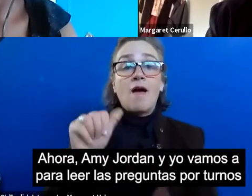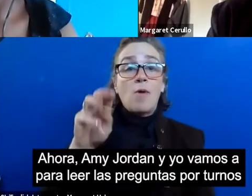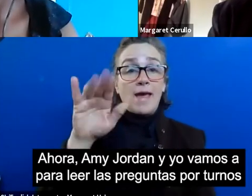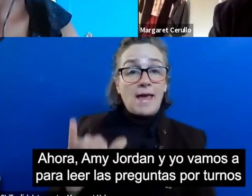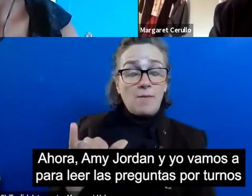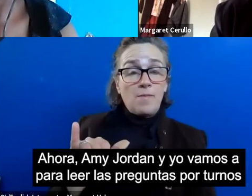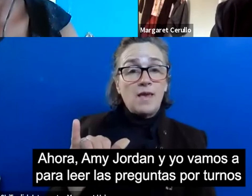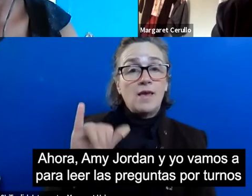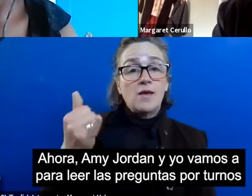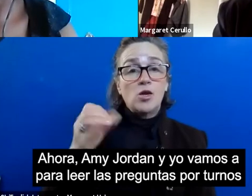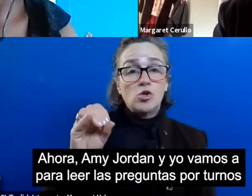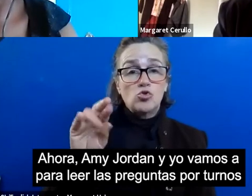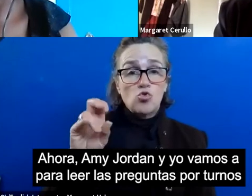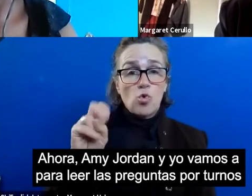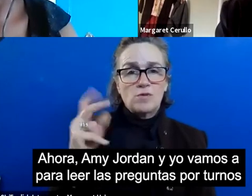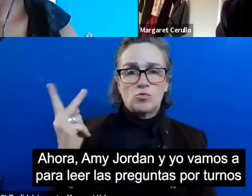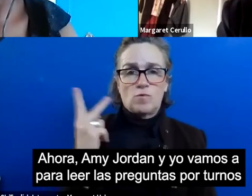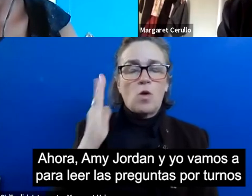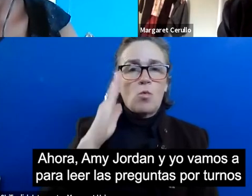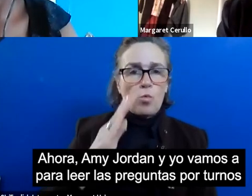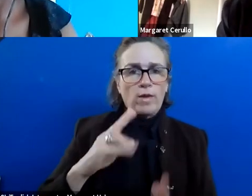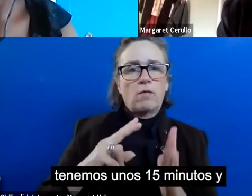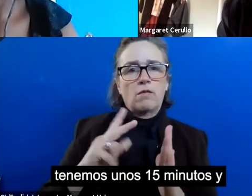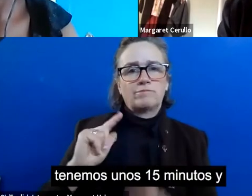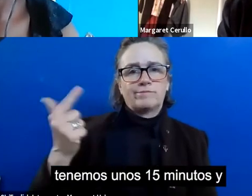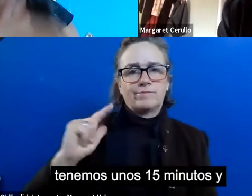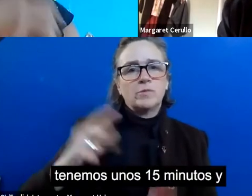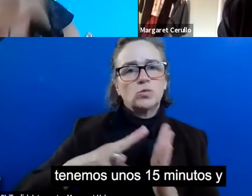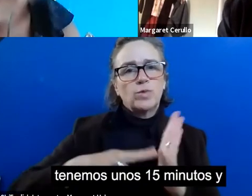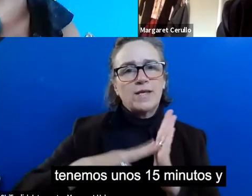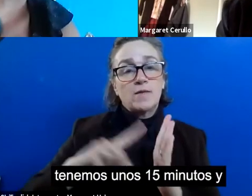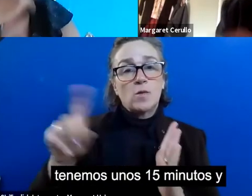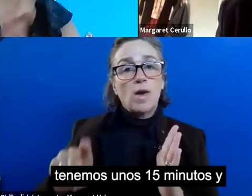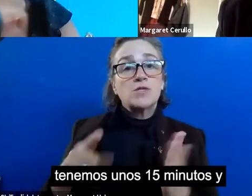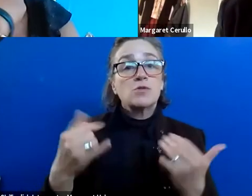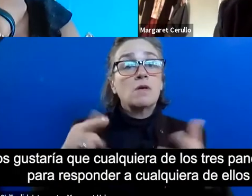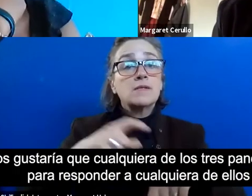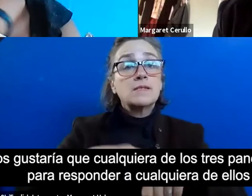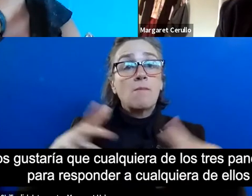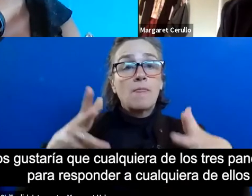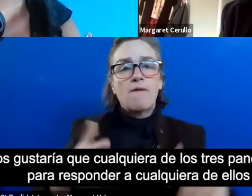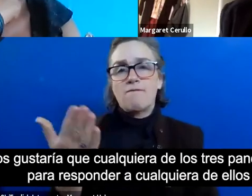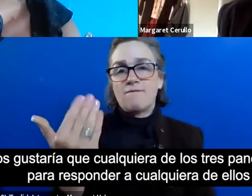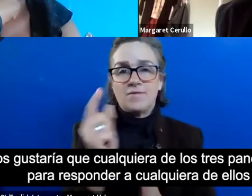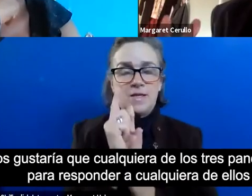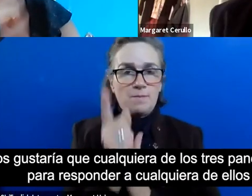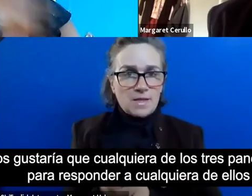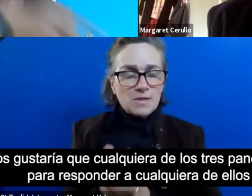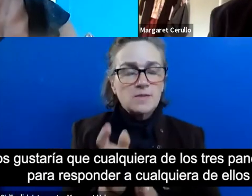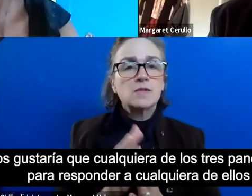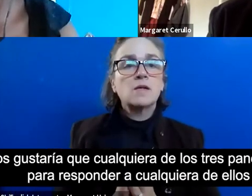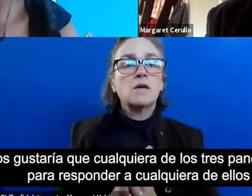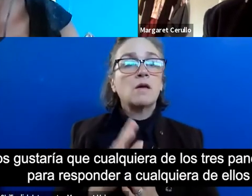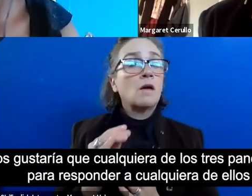are going to read the questions in turn. We have about 15 minutes, and we would like any one of the